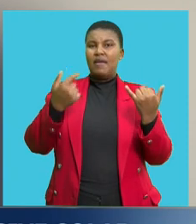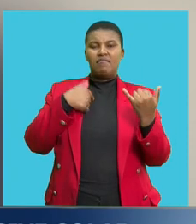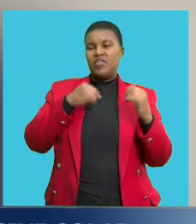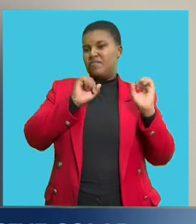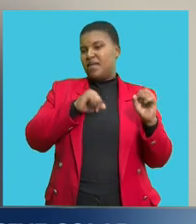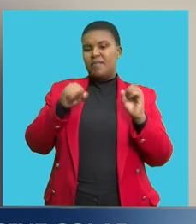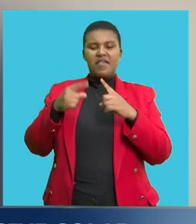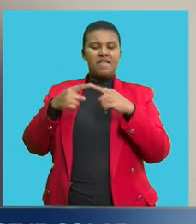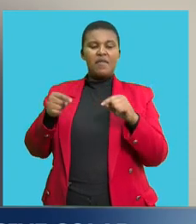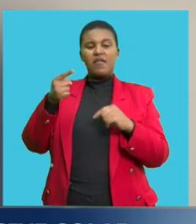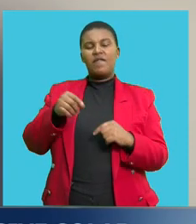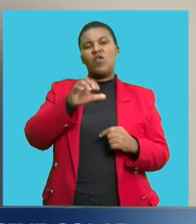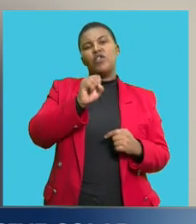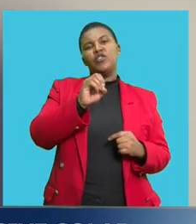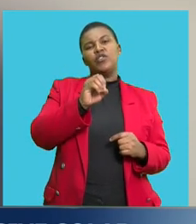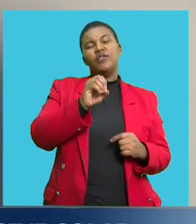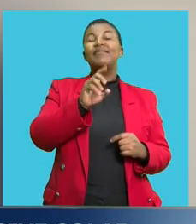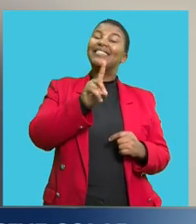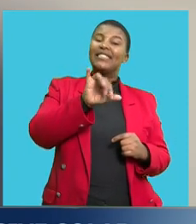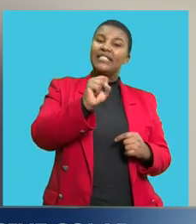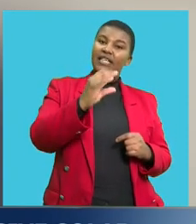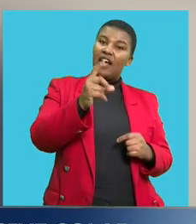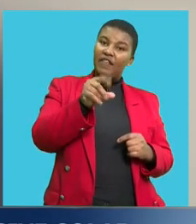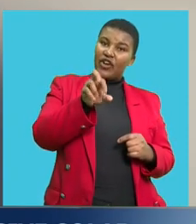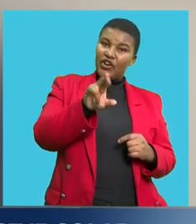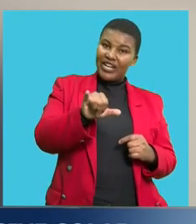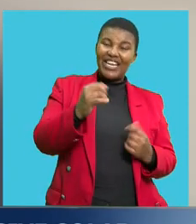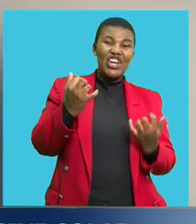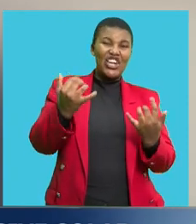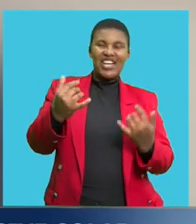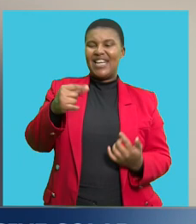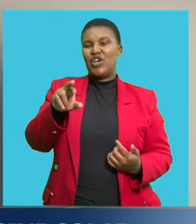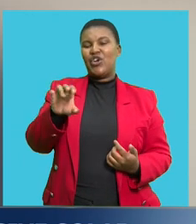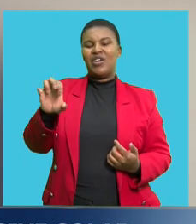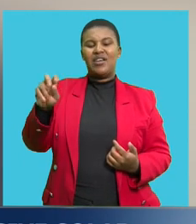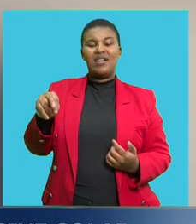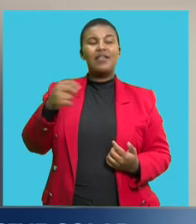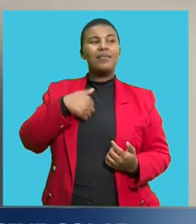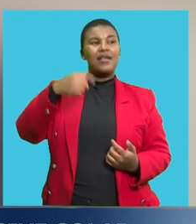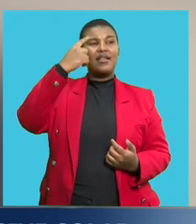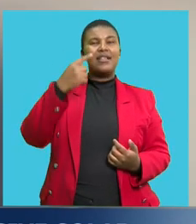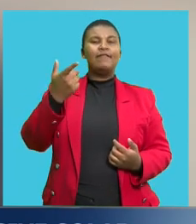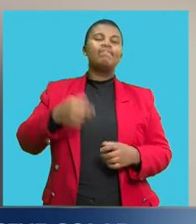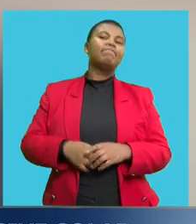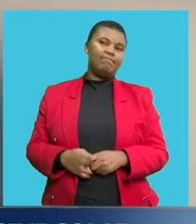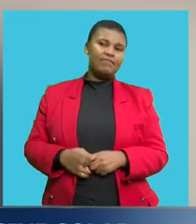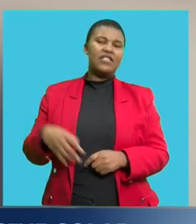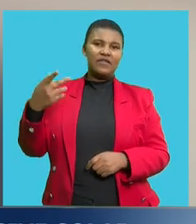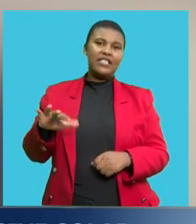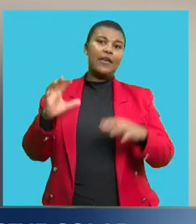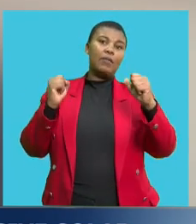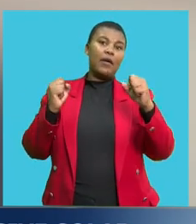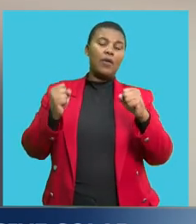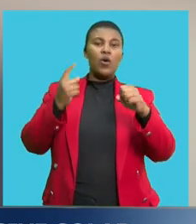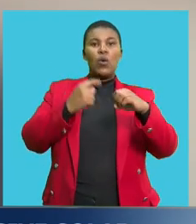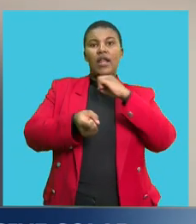of solar Discovery Green, as there's a few caveats that they didn't mention about